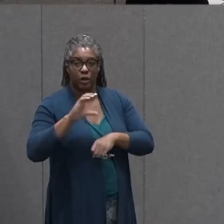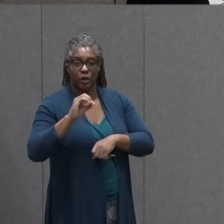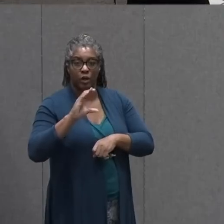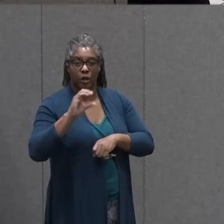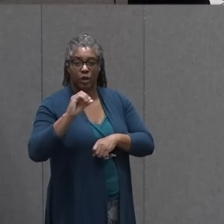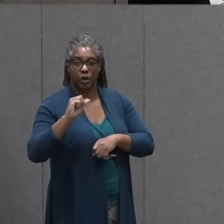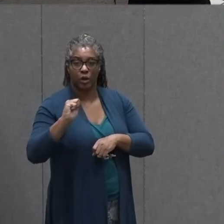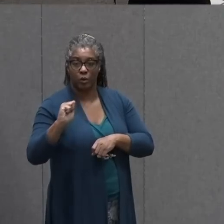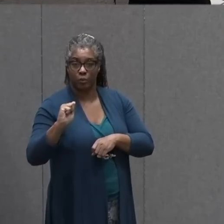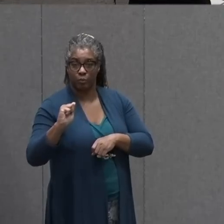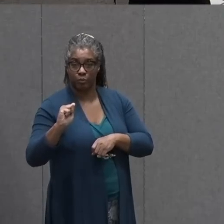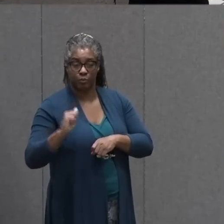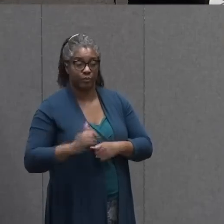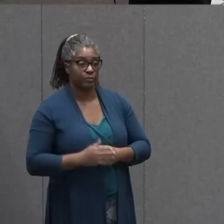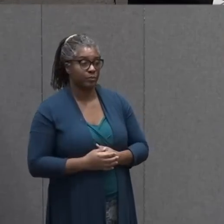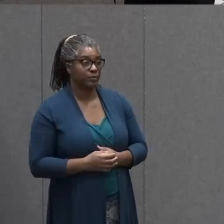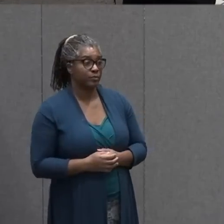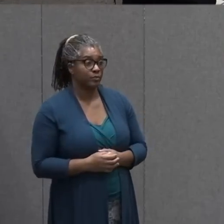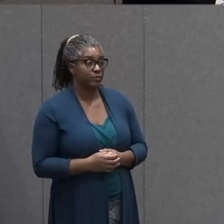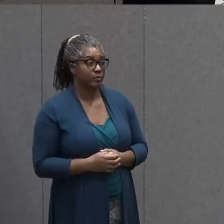Mm-hmm. 1,